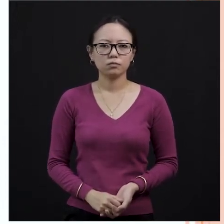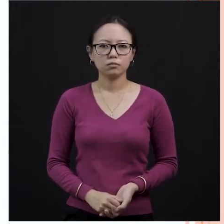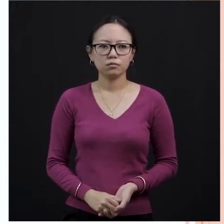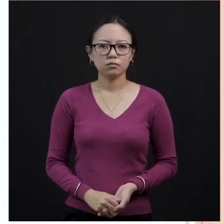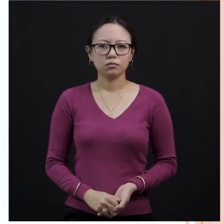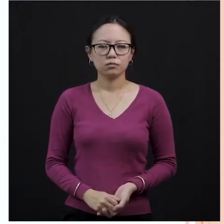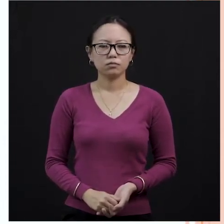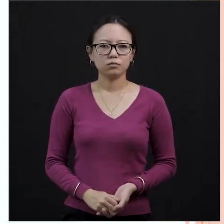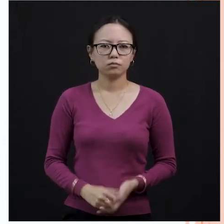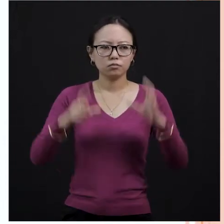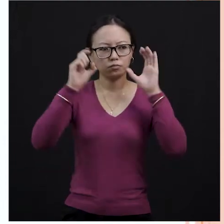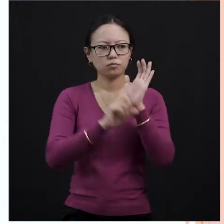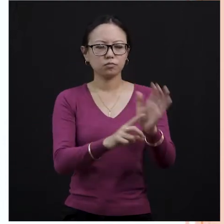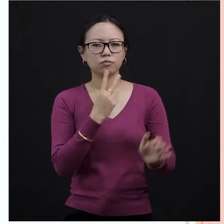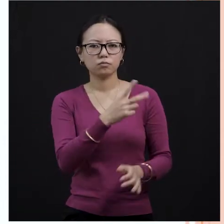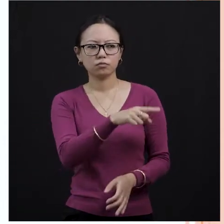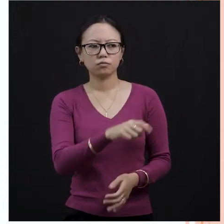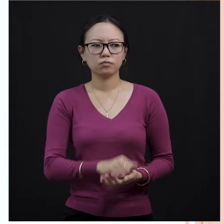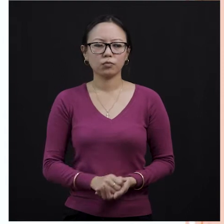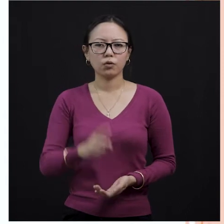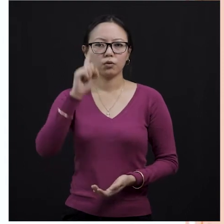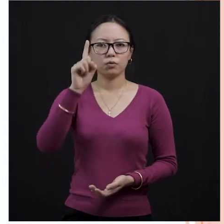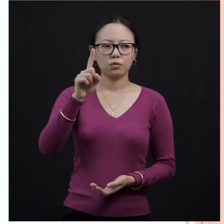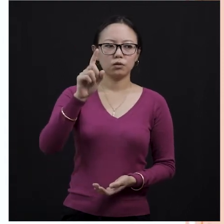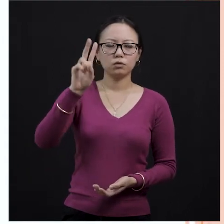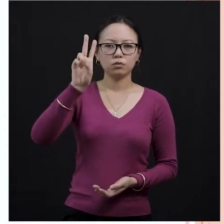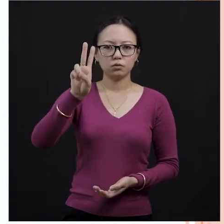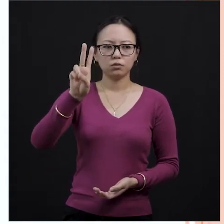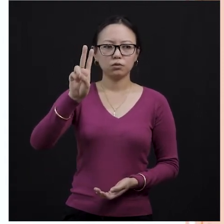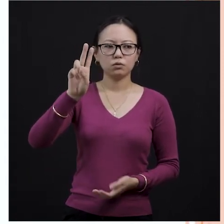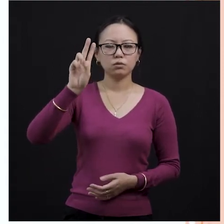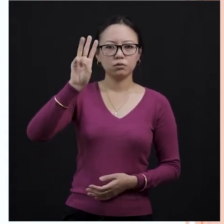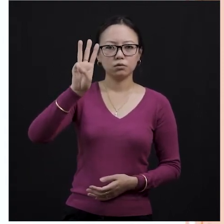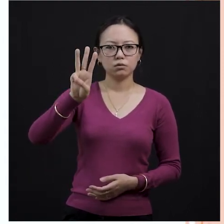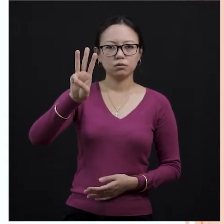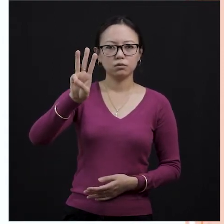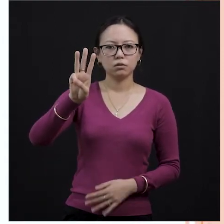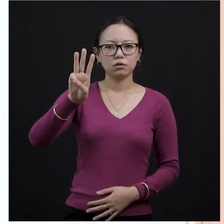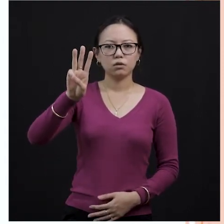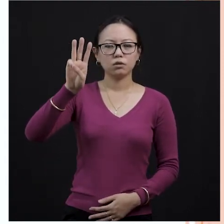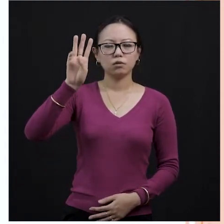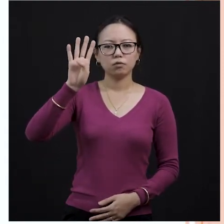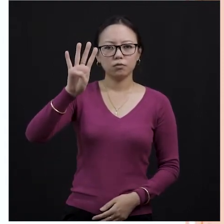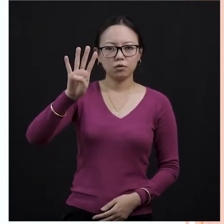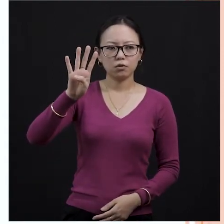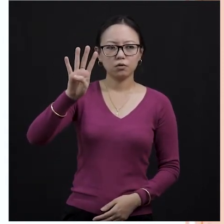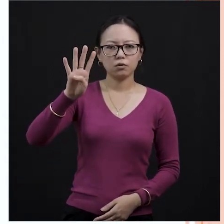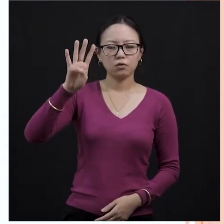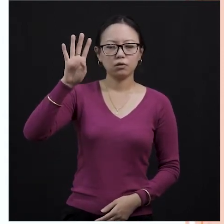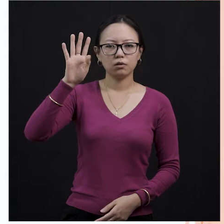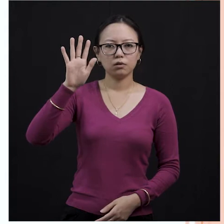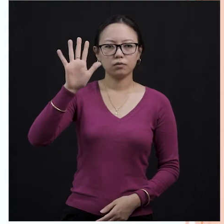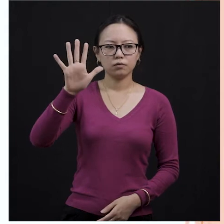number 1. The number 1, then 2, then 3, then